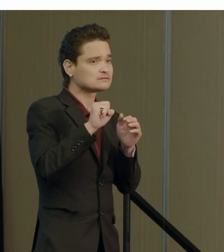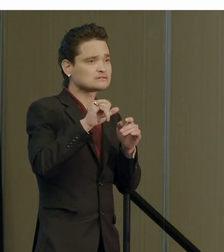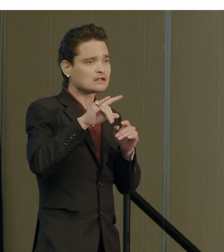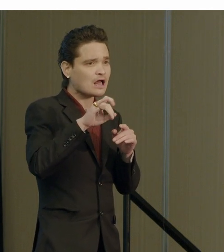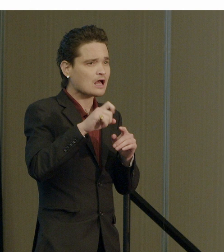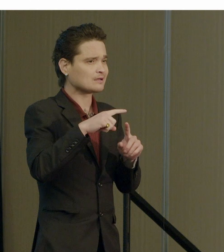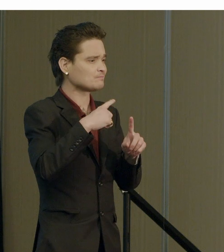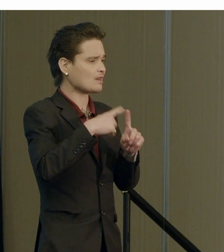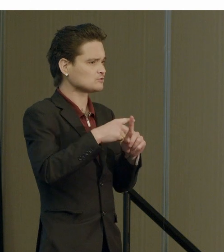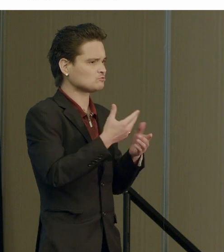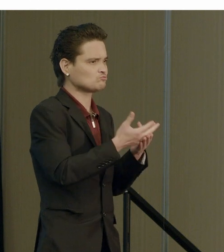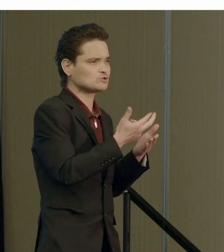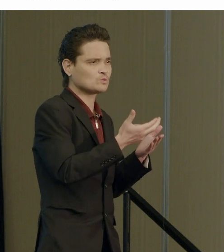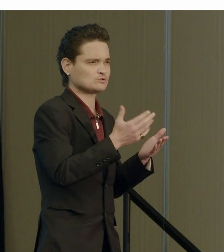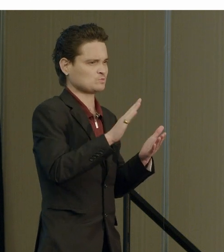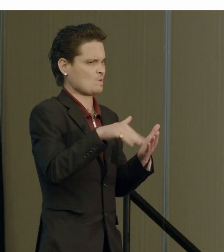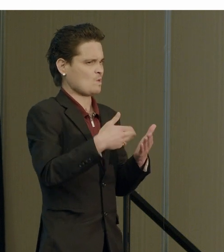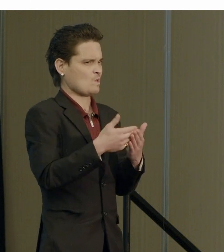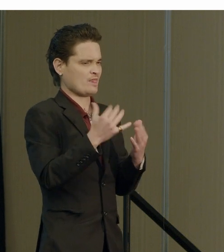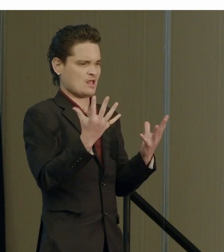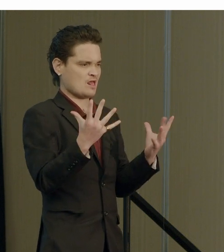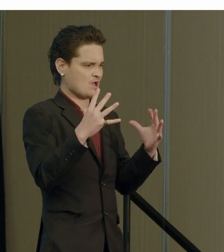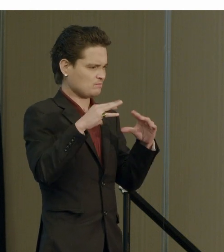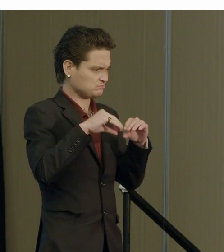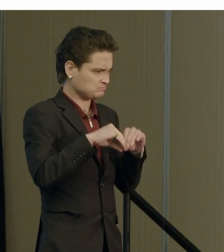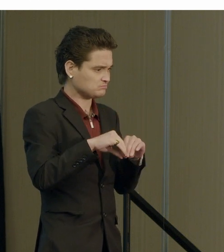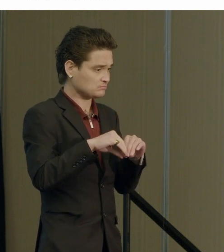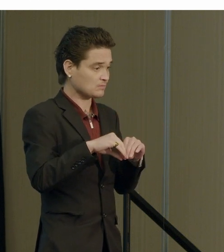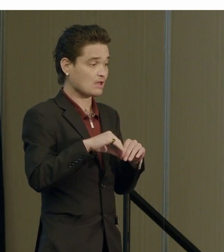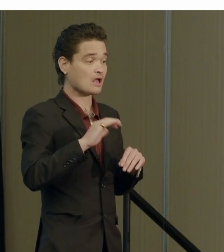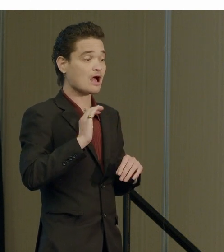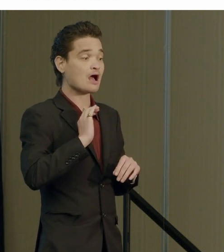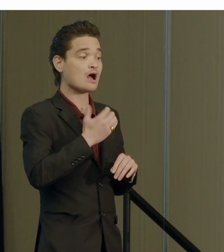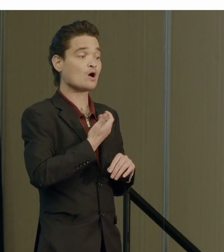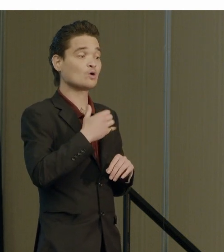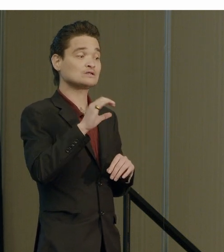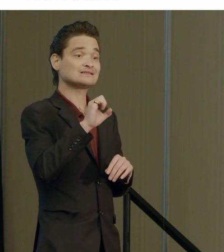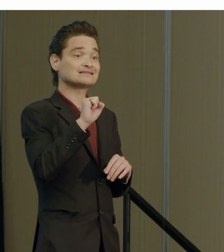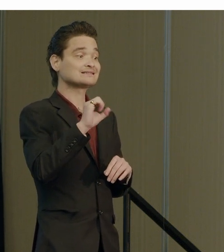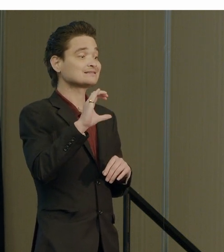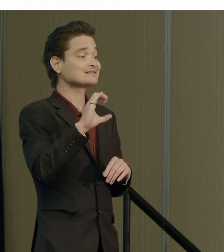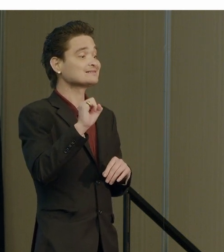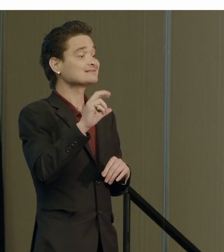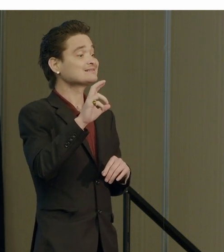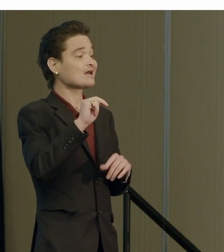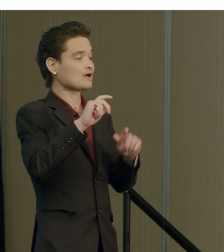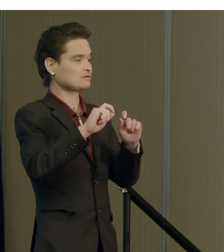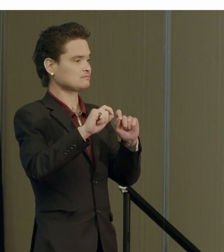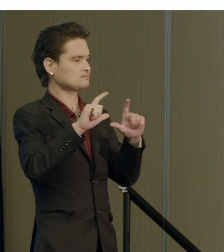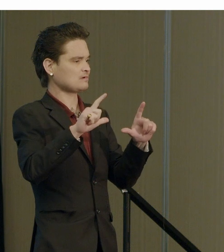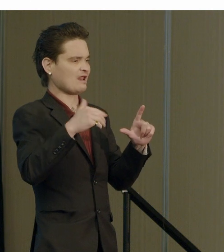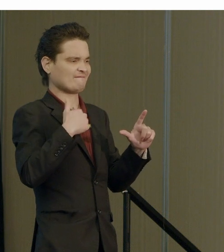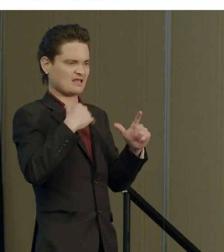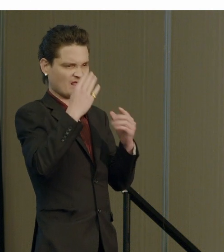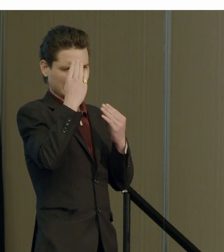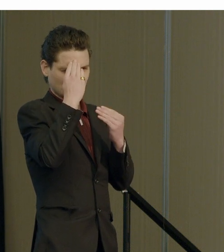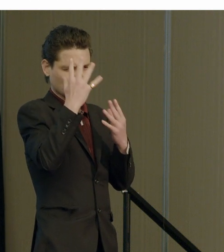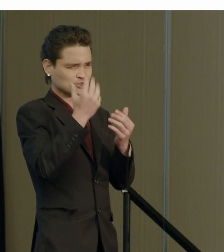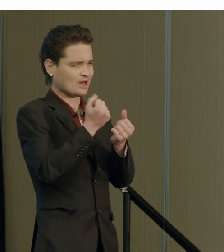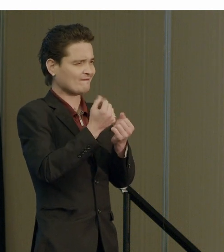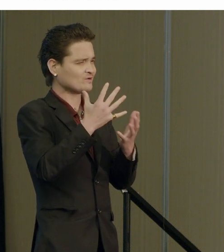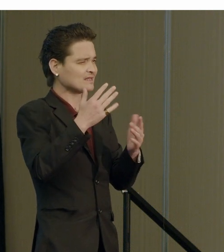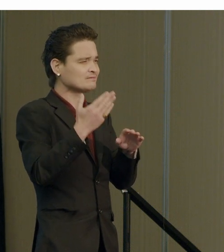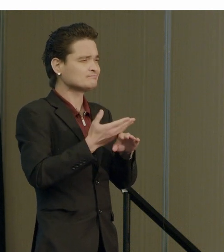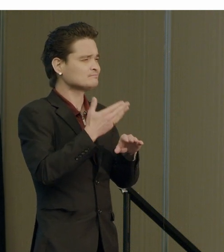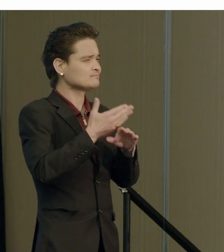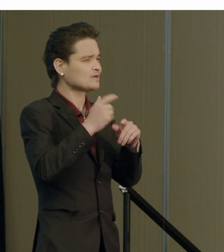of this and more can be found from our CSUN site, and we've got a QR code up here, but I'm going to also go ahead and read the URL,